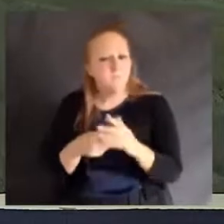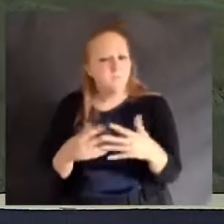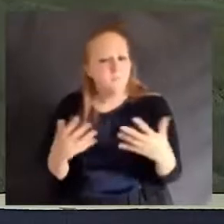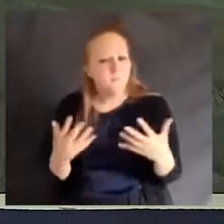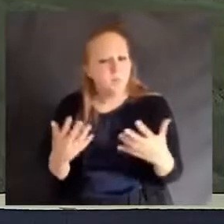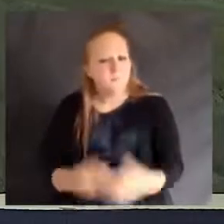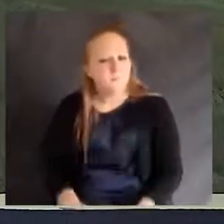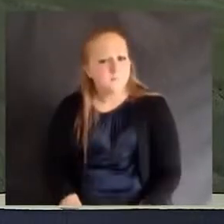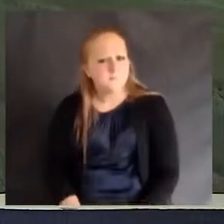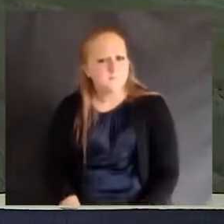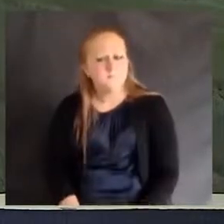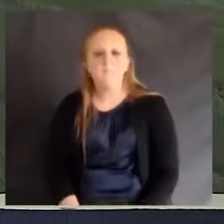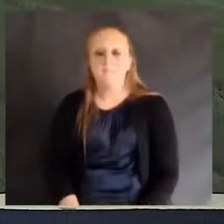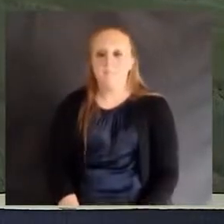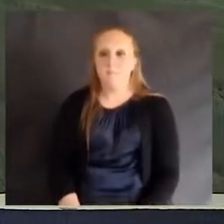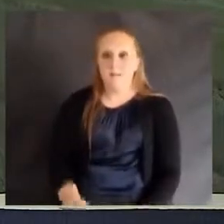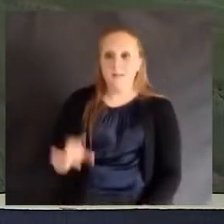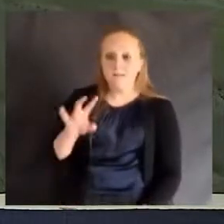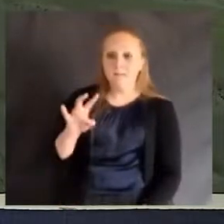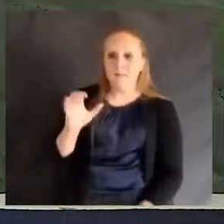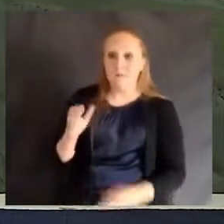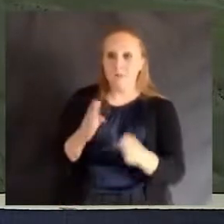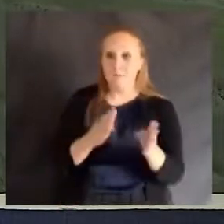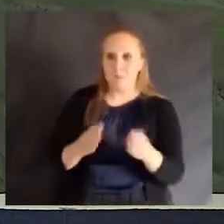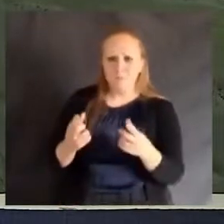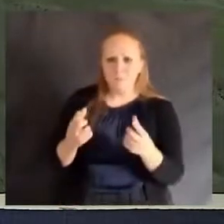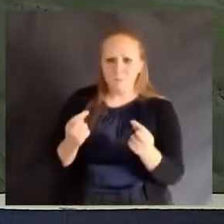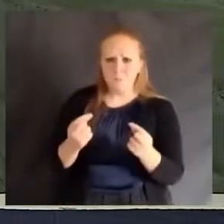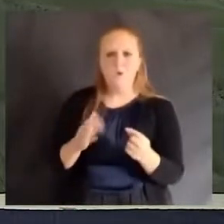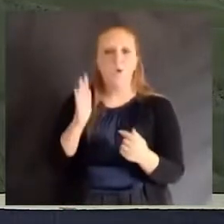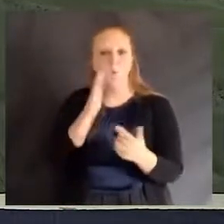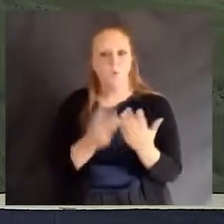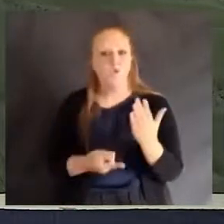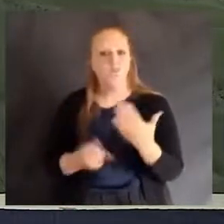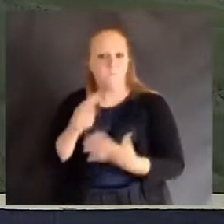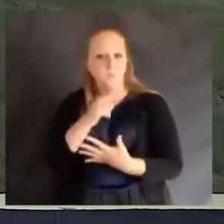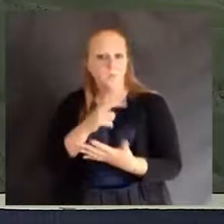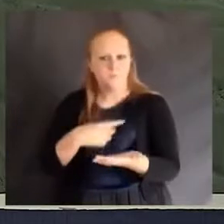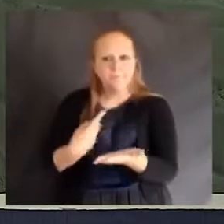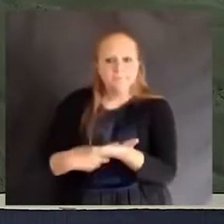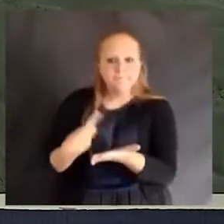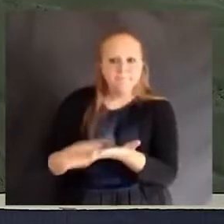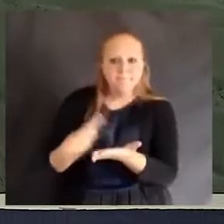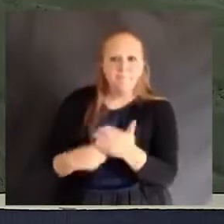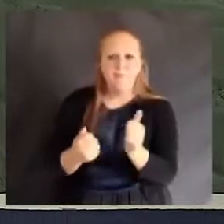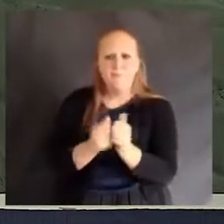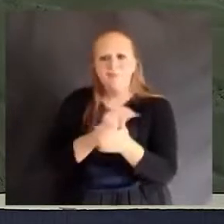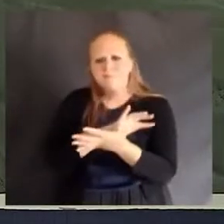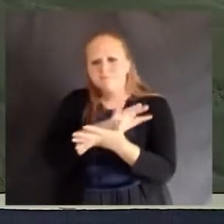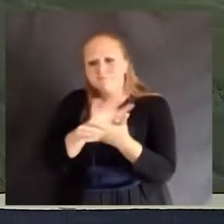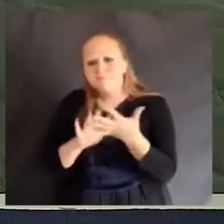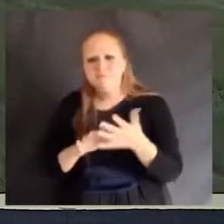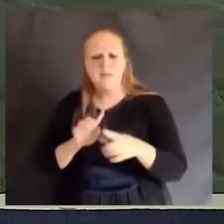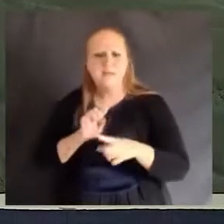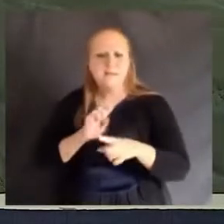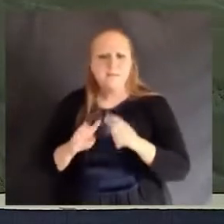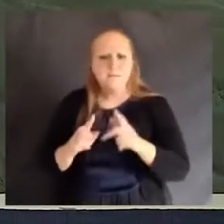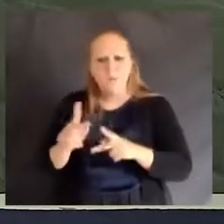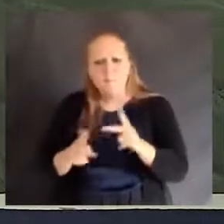out? All 700 plans are going to be reviewed through a number of